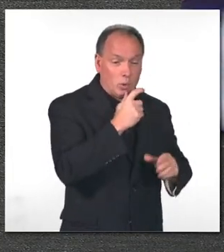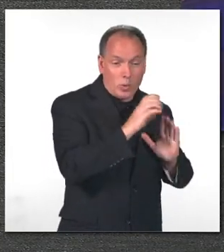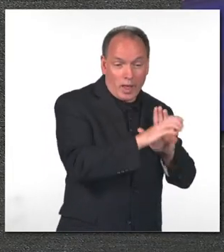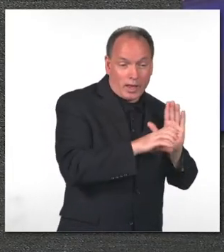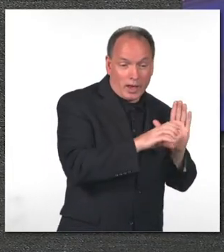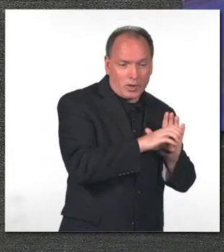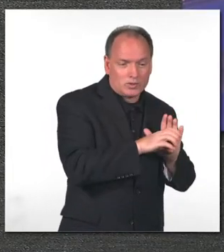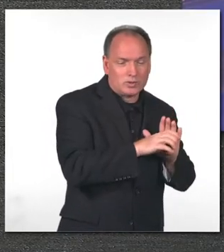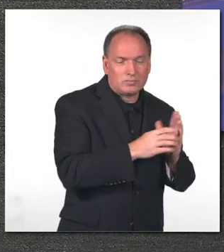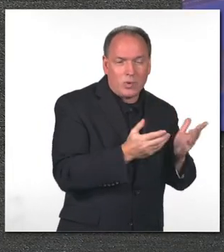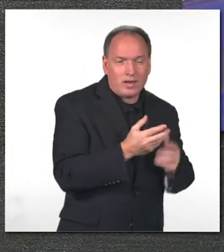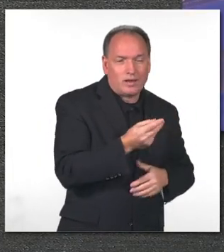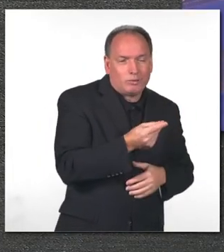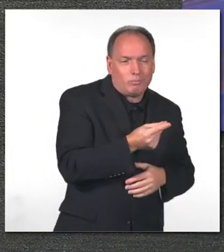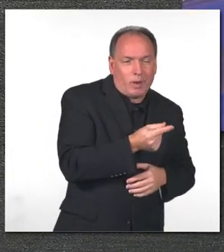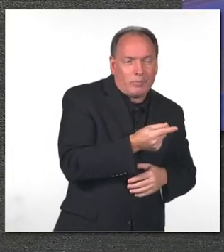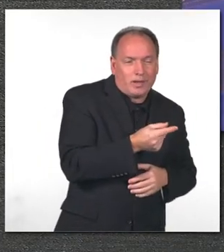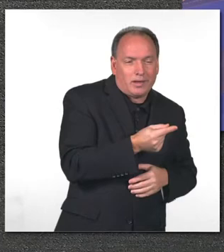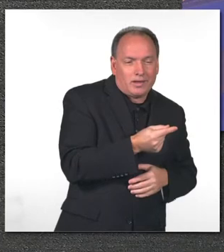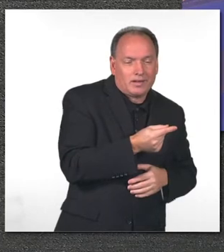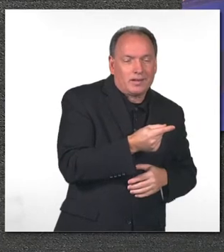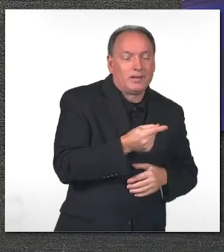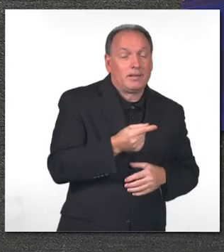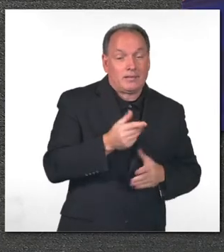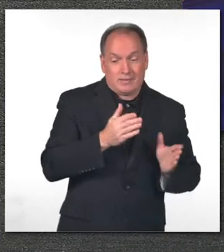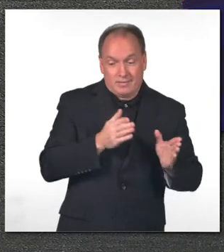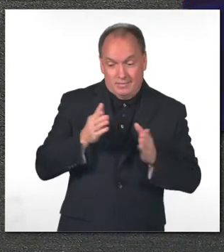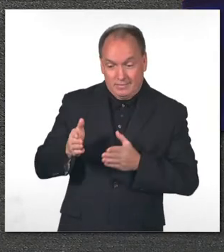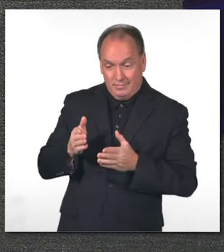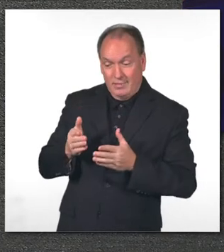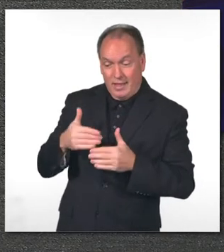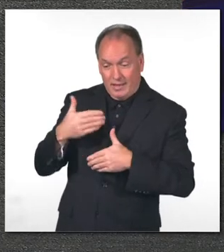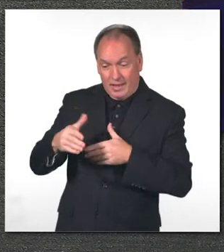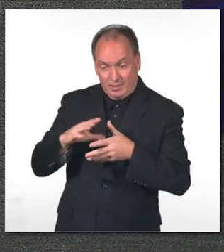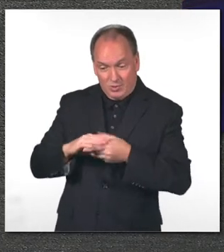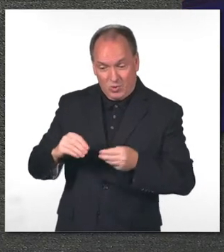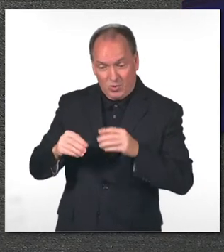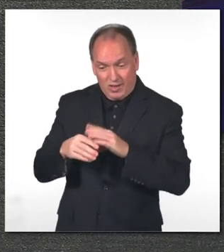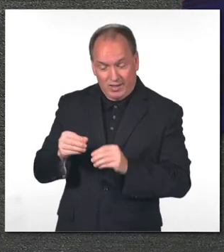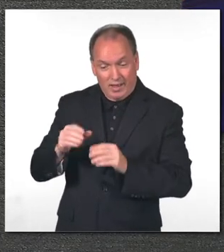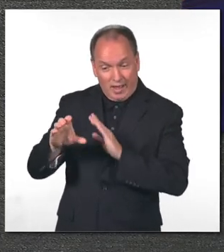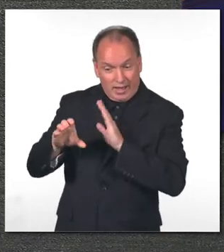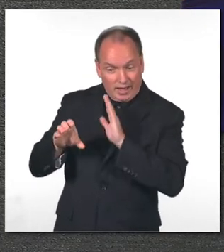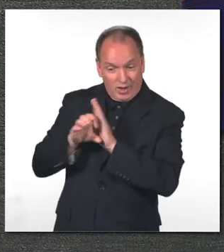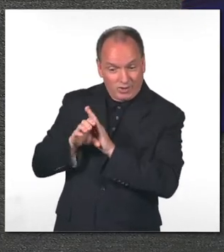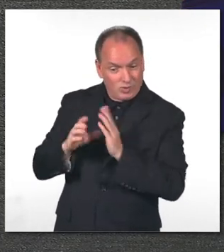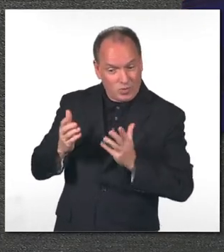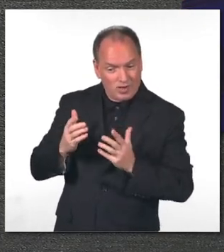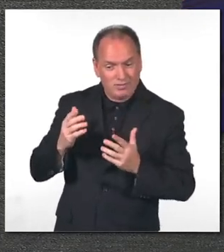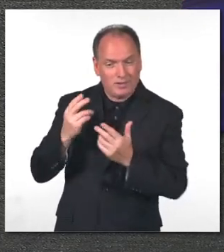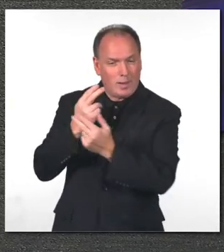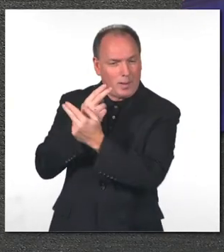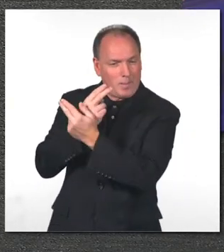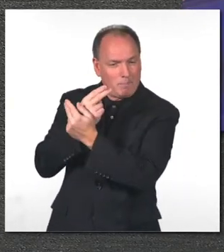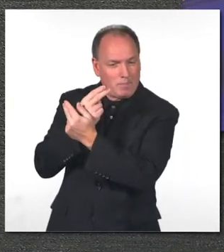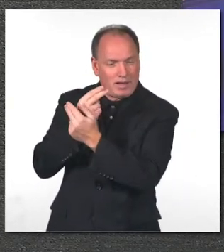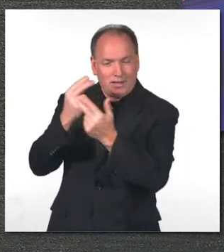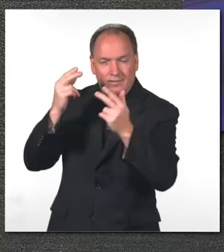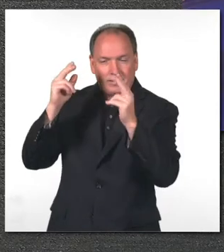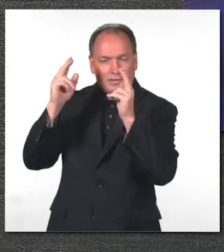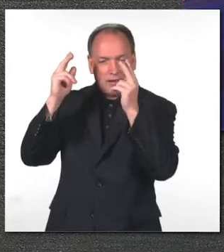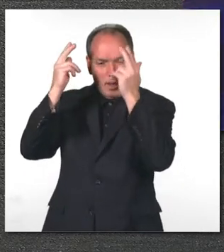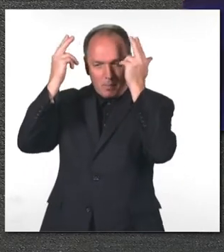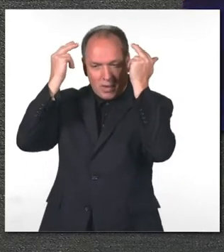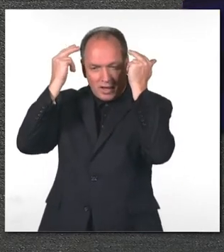But in our next story, the main character is a bunny. Now you may have noticed both